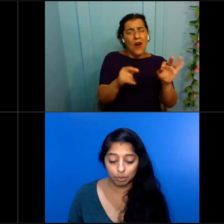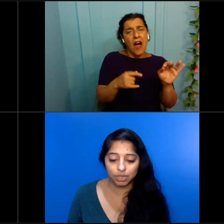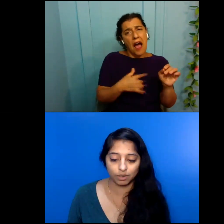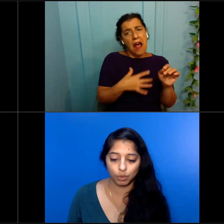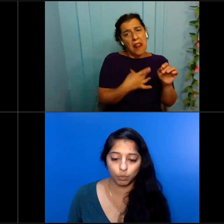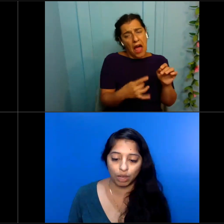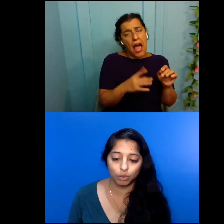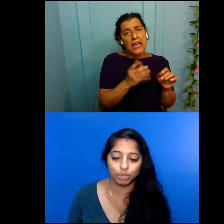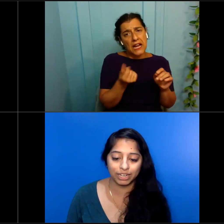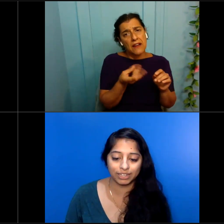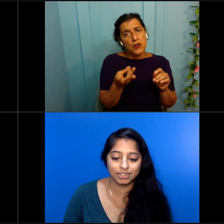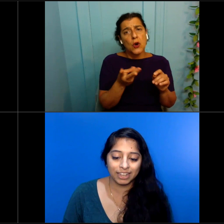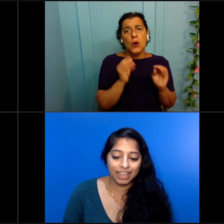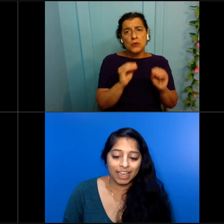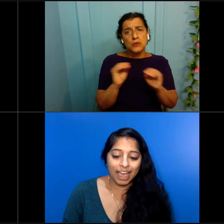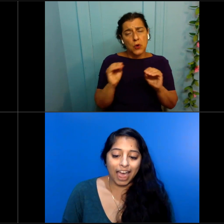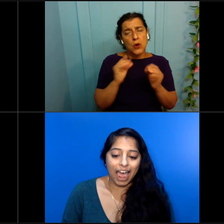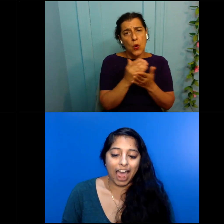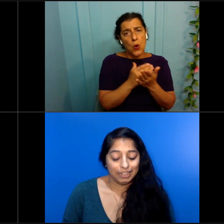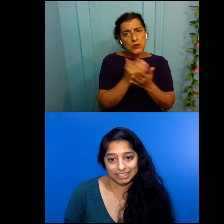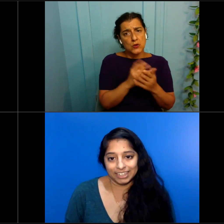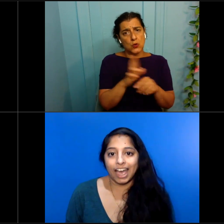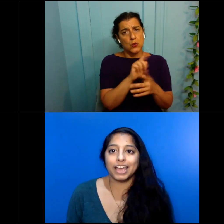used them and it went well, but